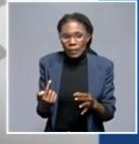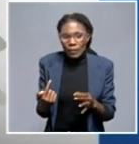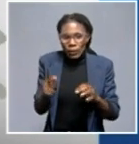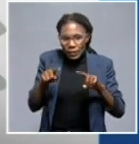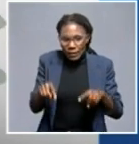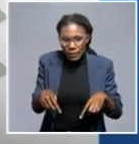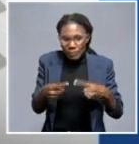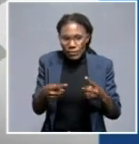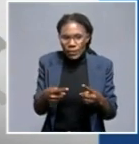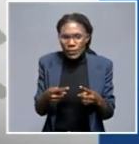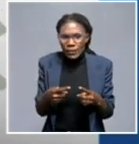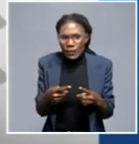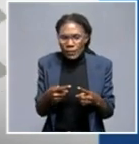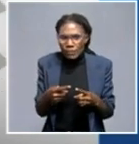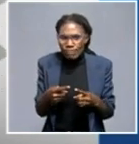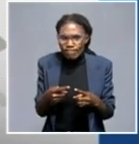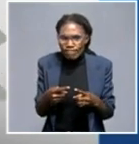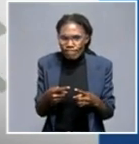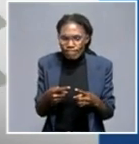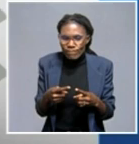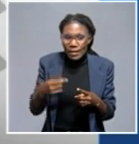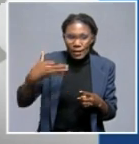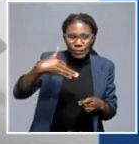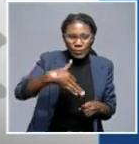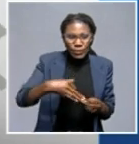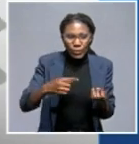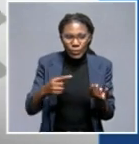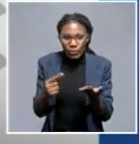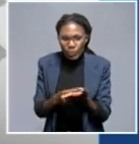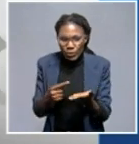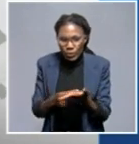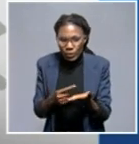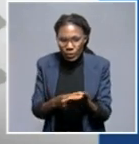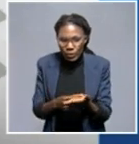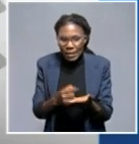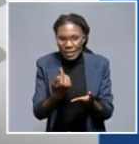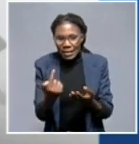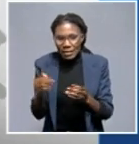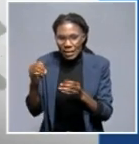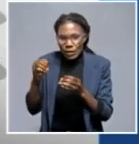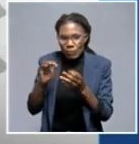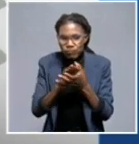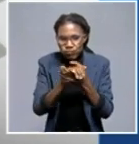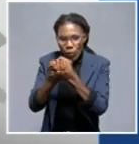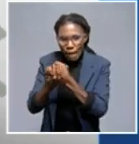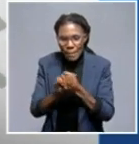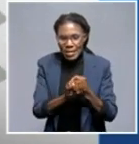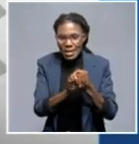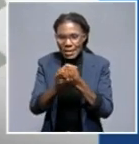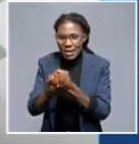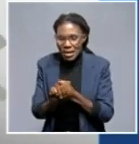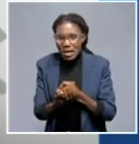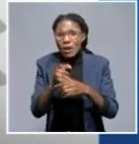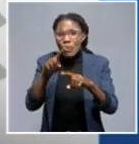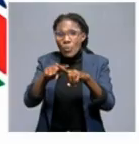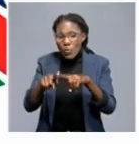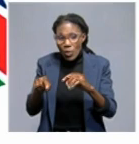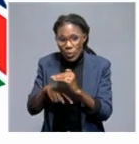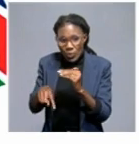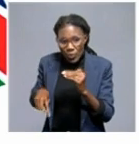signed with Ghana and any other bilateral partner does impact on